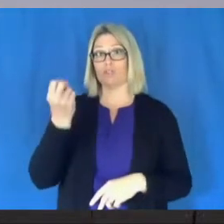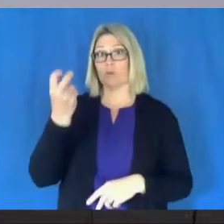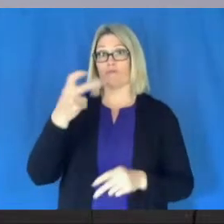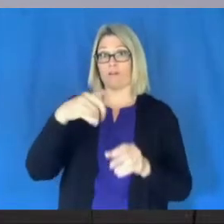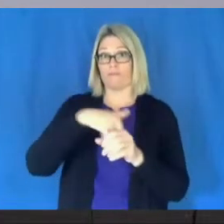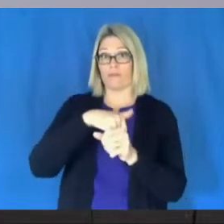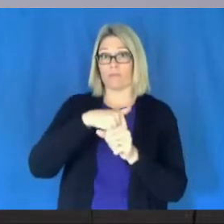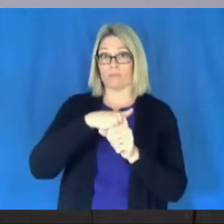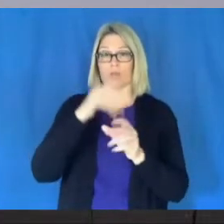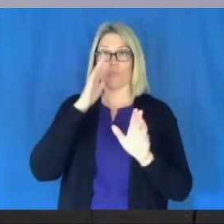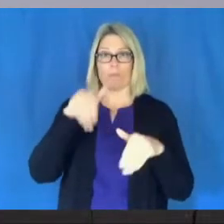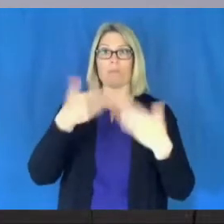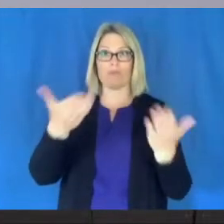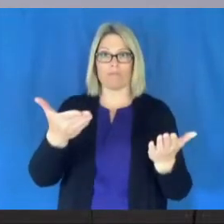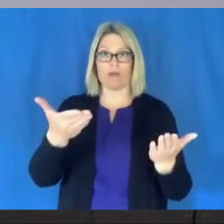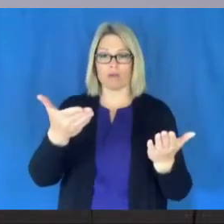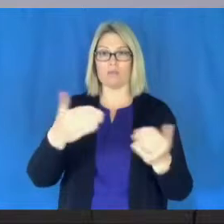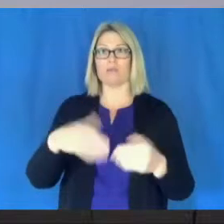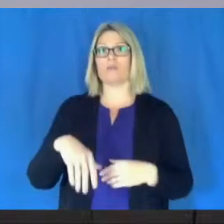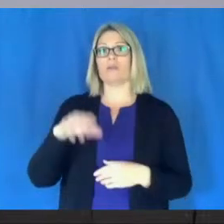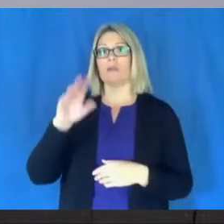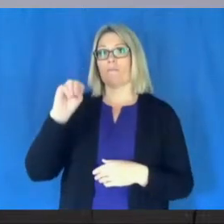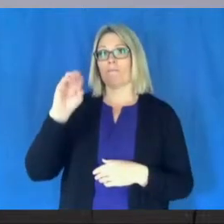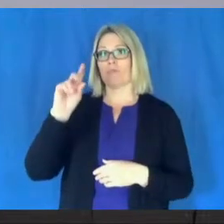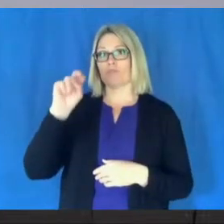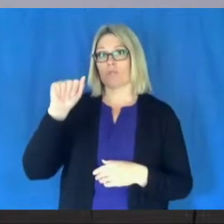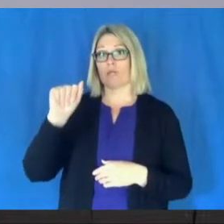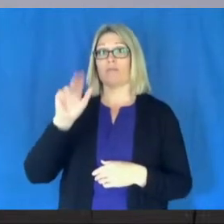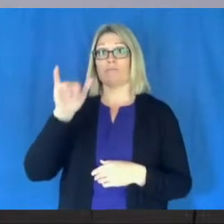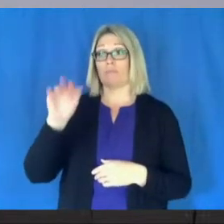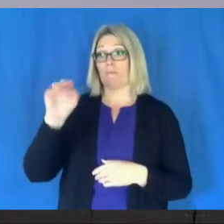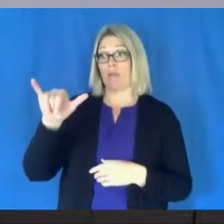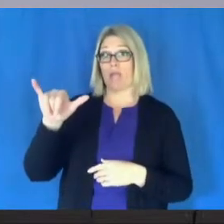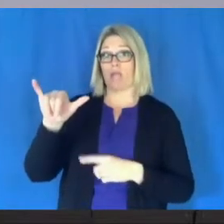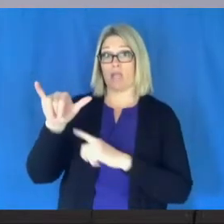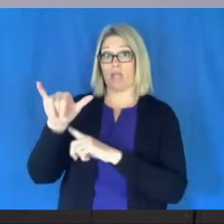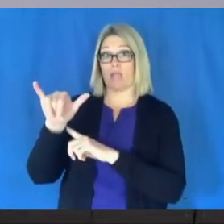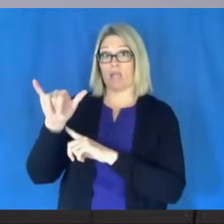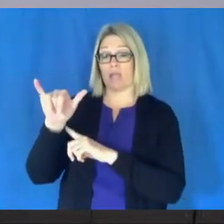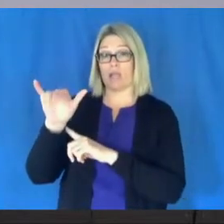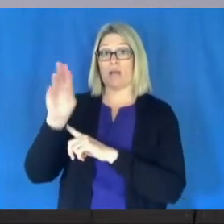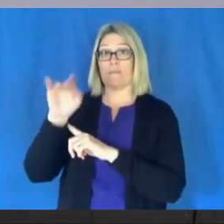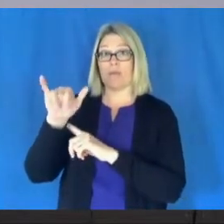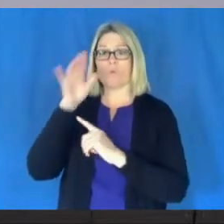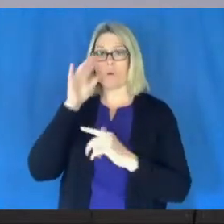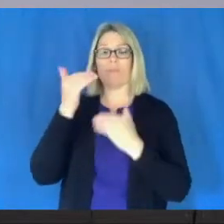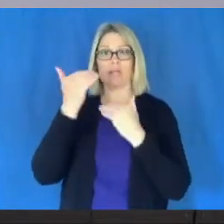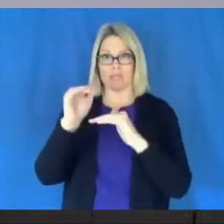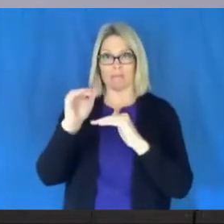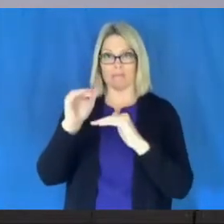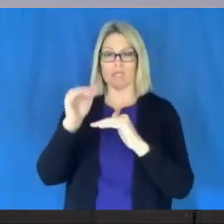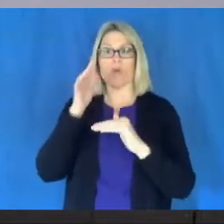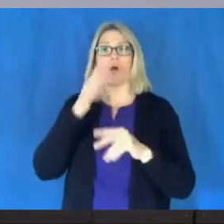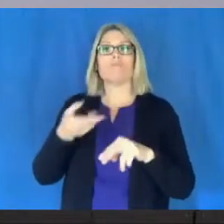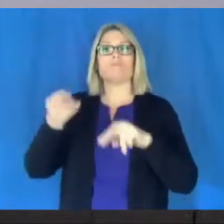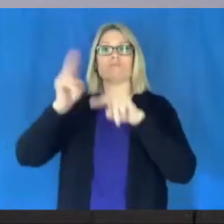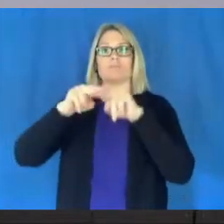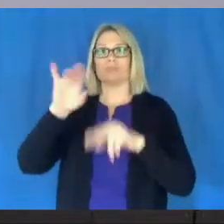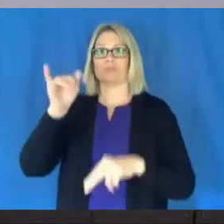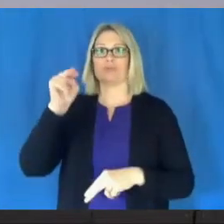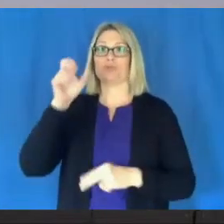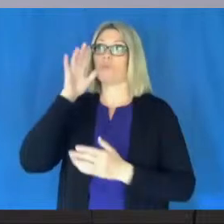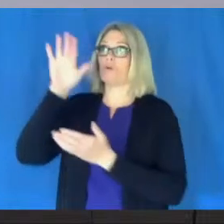Moderna vaccine. In May, the supply to pharmacies will be initially limited and will increase in June as our